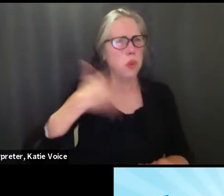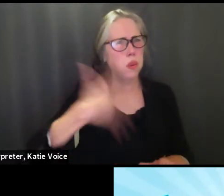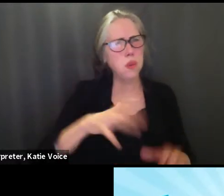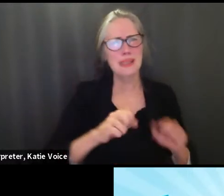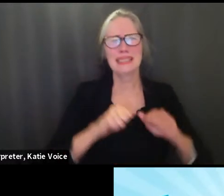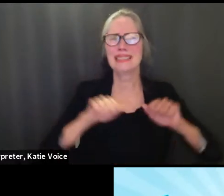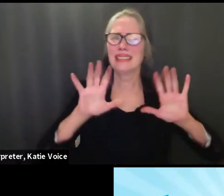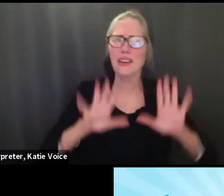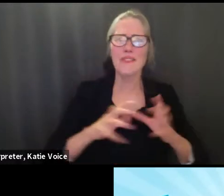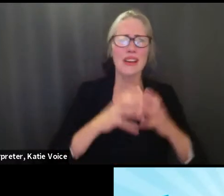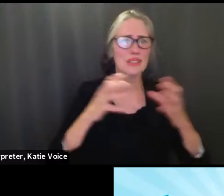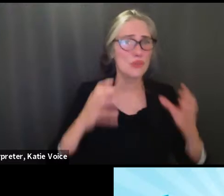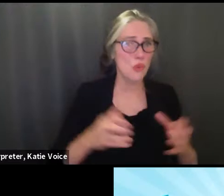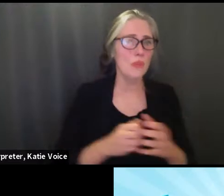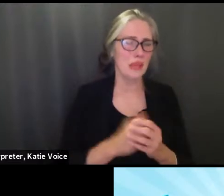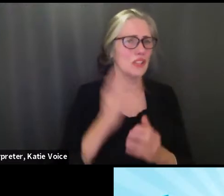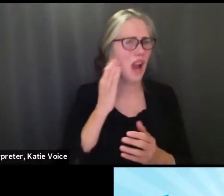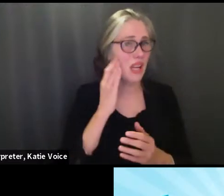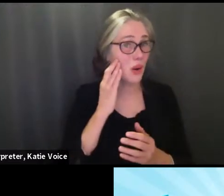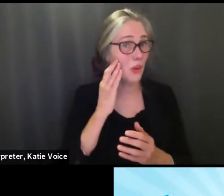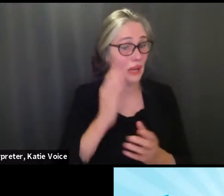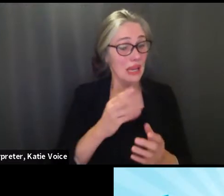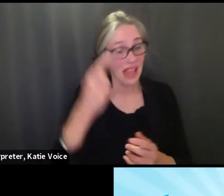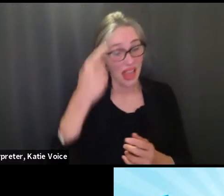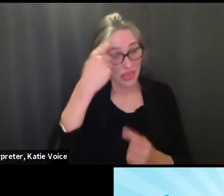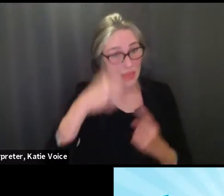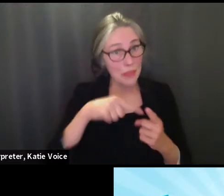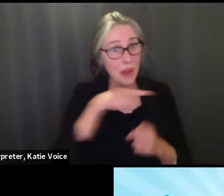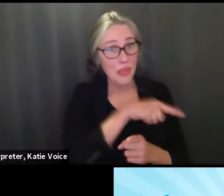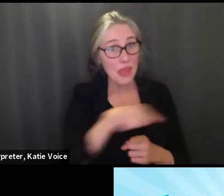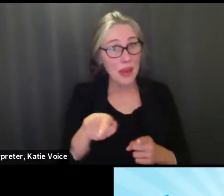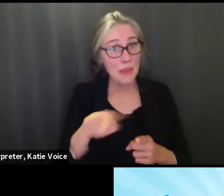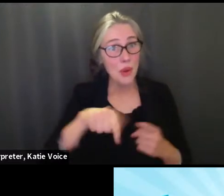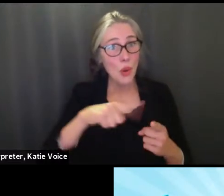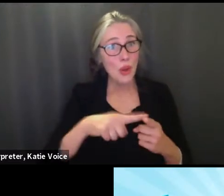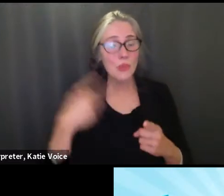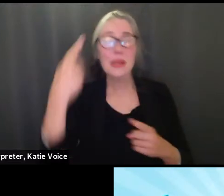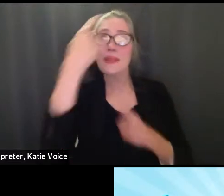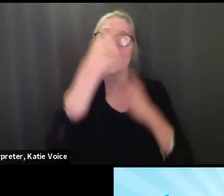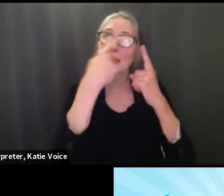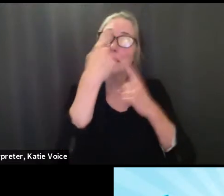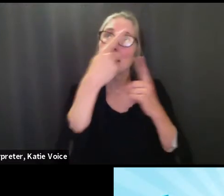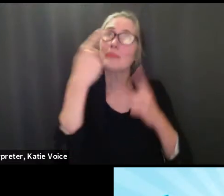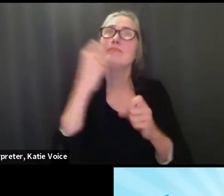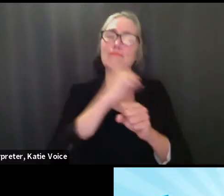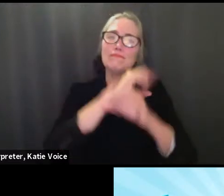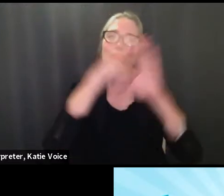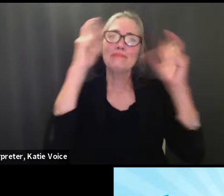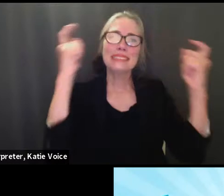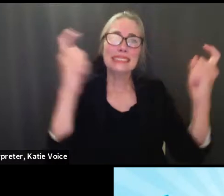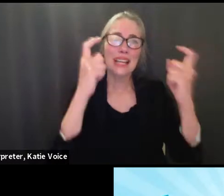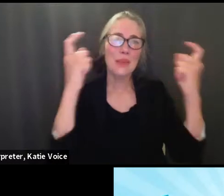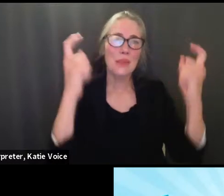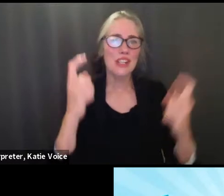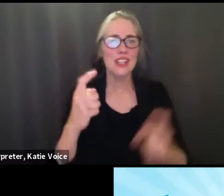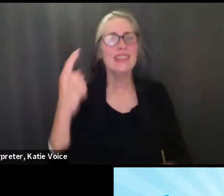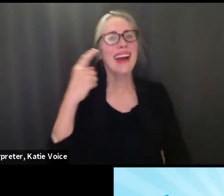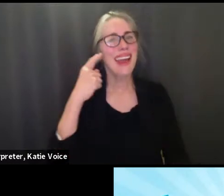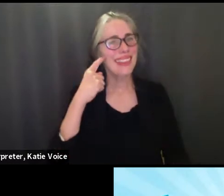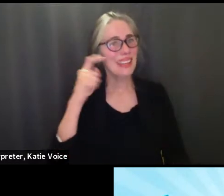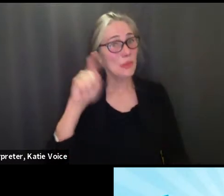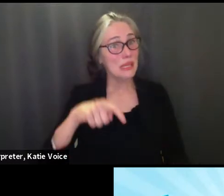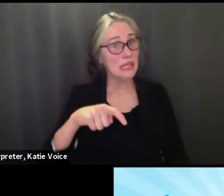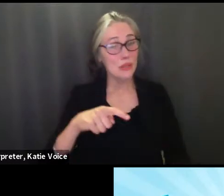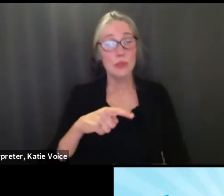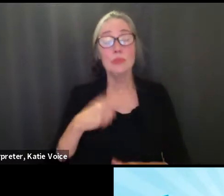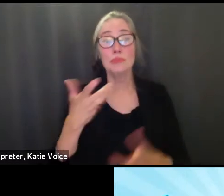our mind, especially as we're thinking through celebration. So I'll just end by saying I hope we can continue to be as creative